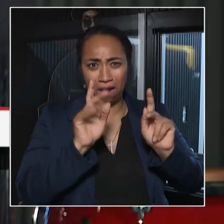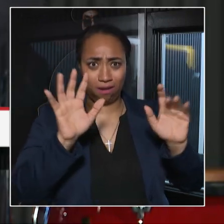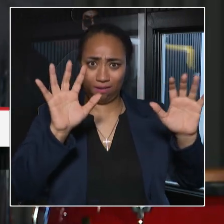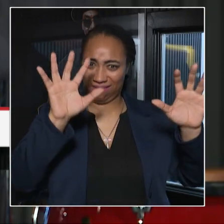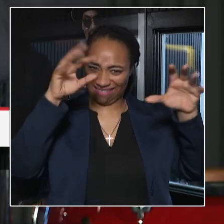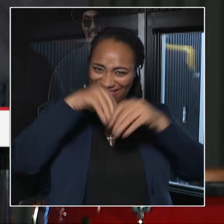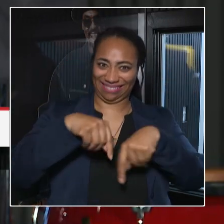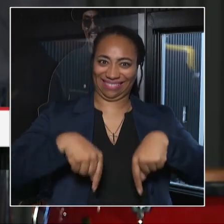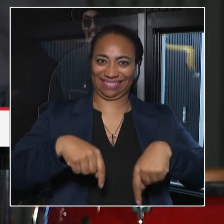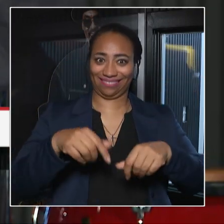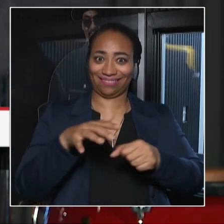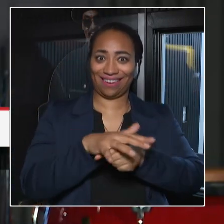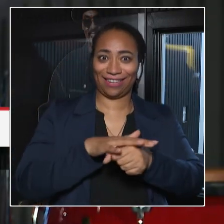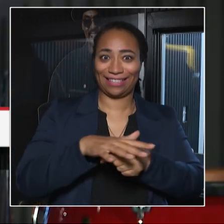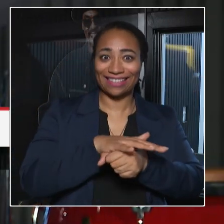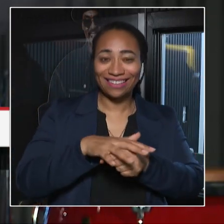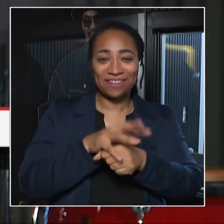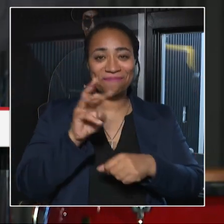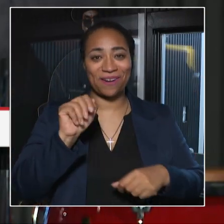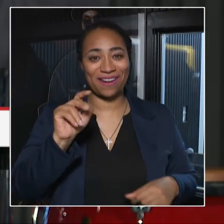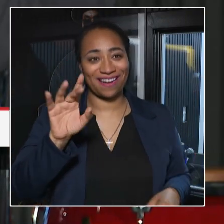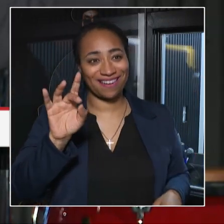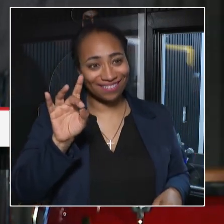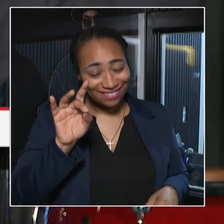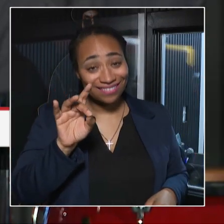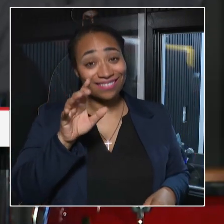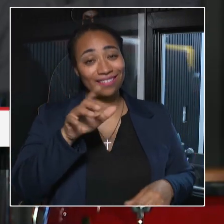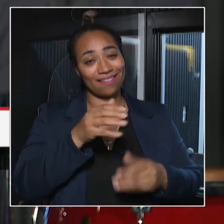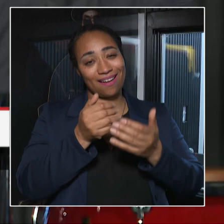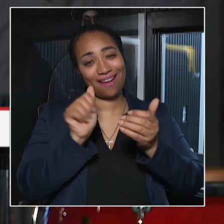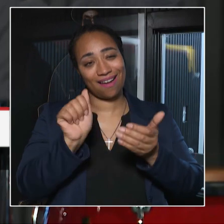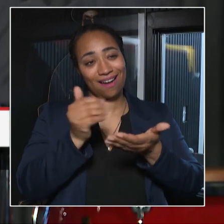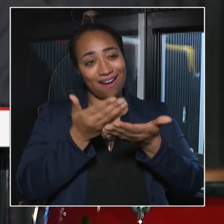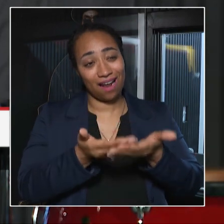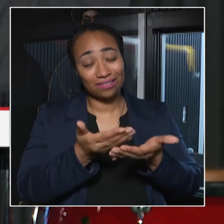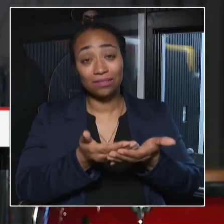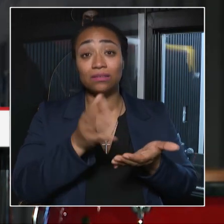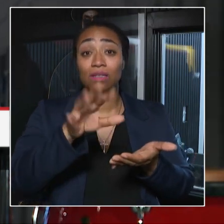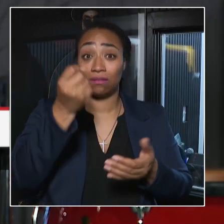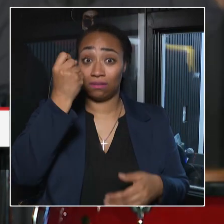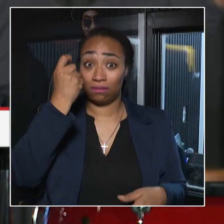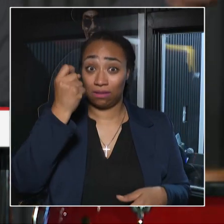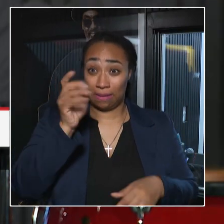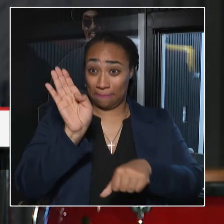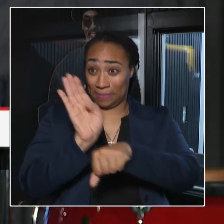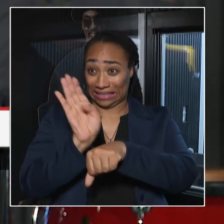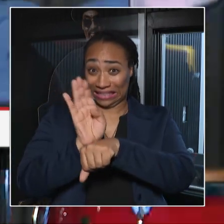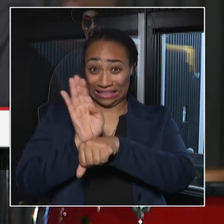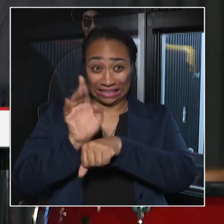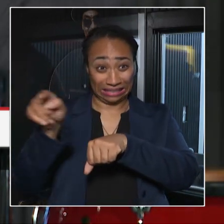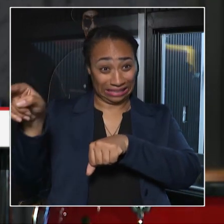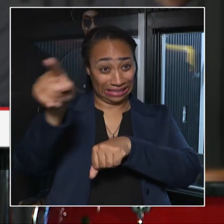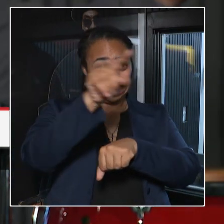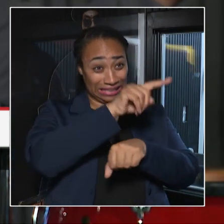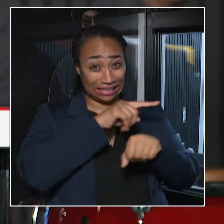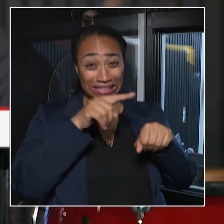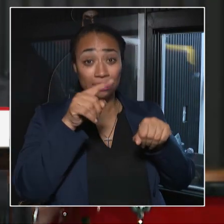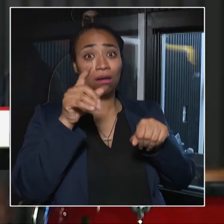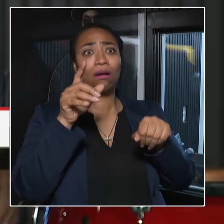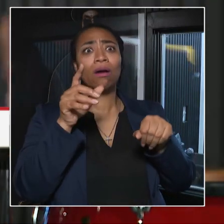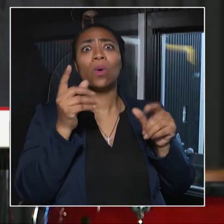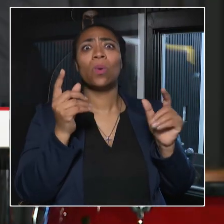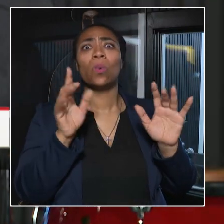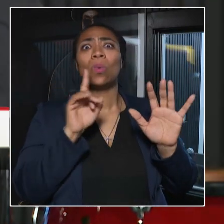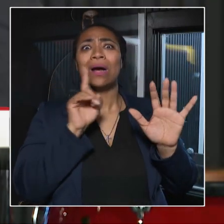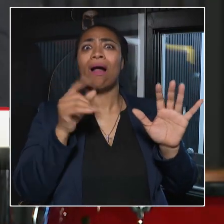is several businesses in here. You go around the corner, you have a Guyanese restaurant because of, once again, our mayor and her staff, right?